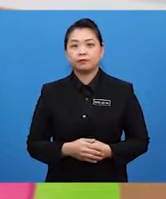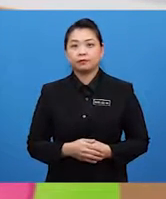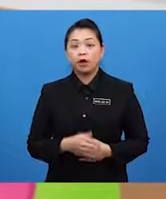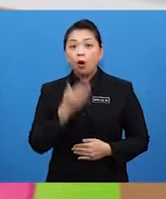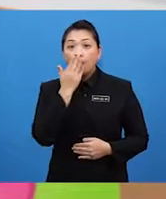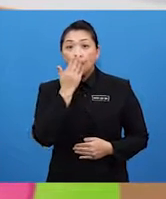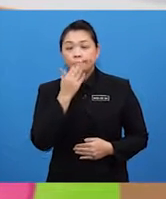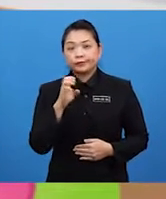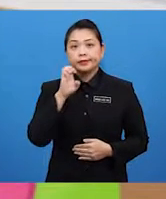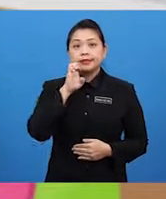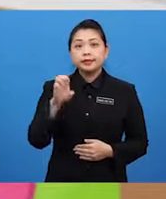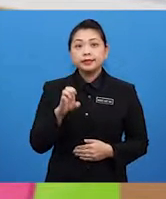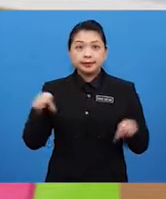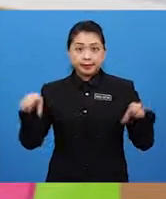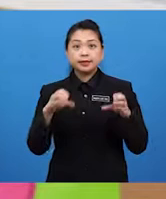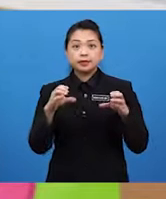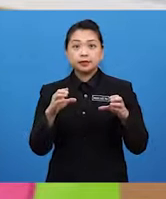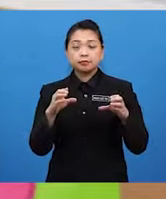Oh, she did.